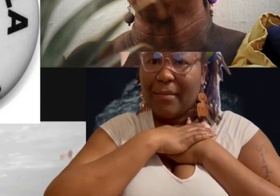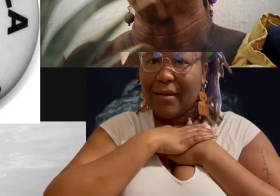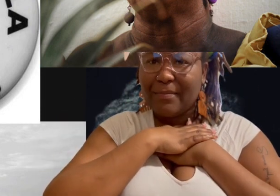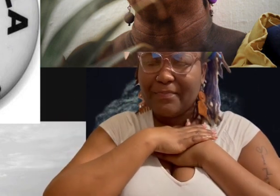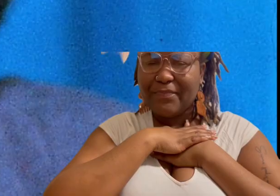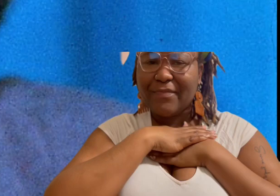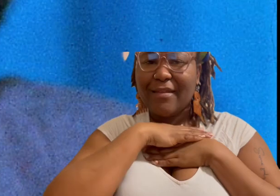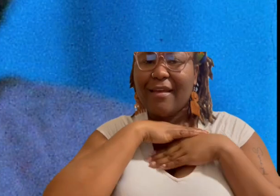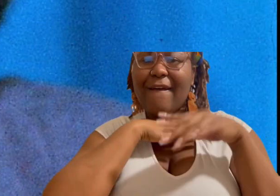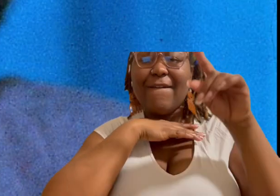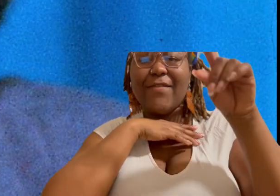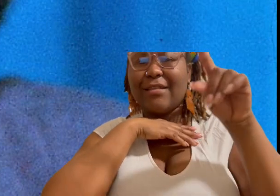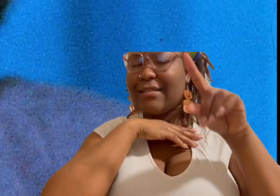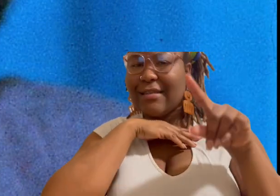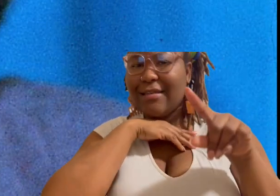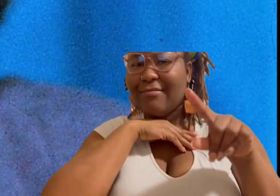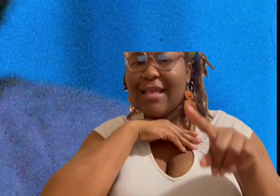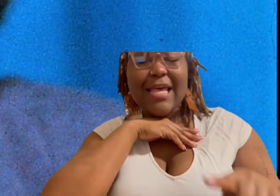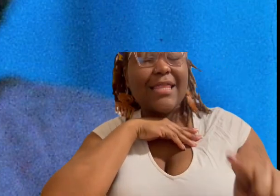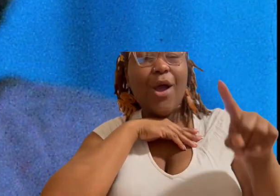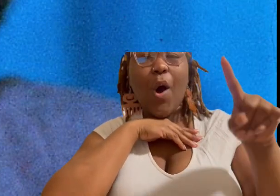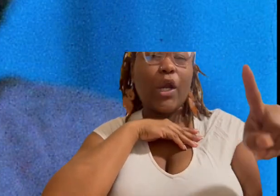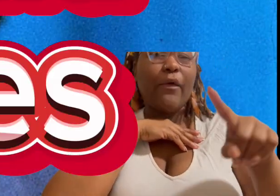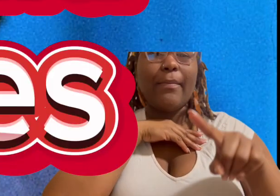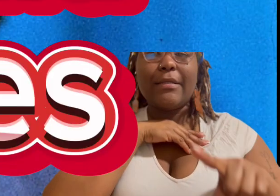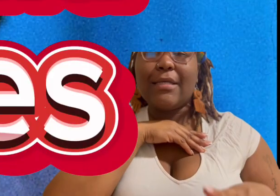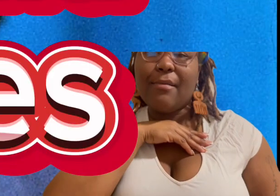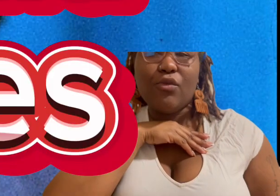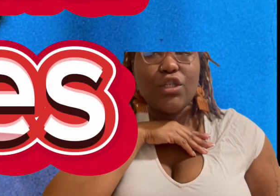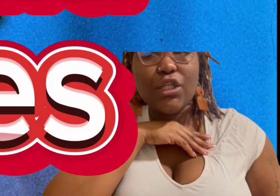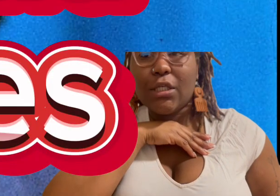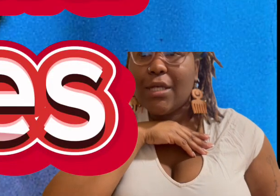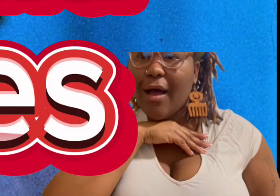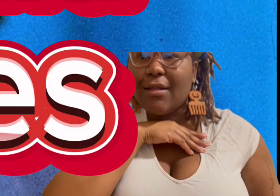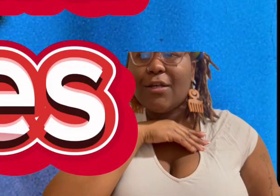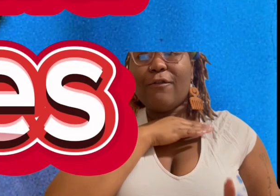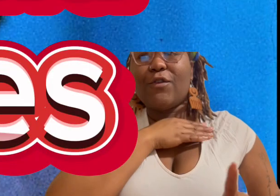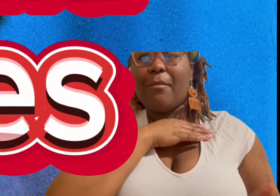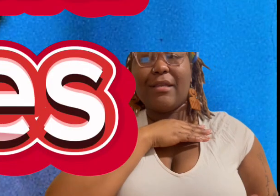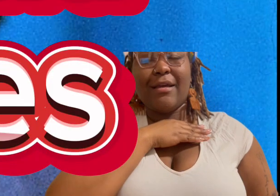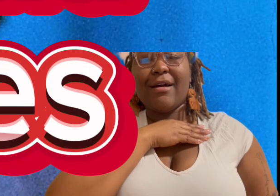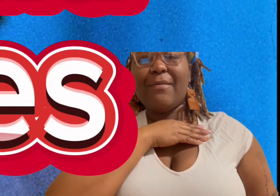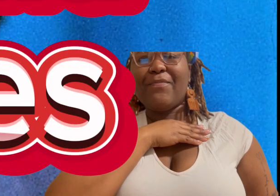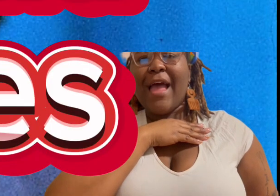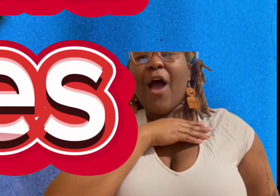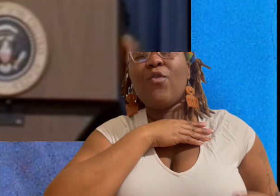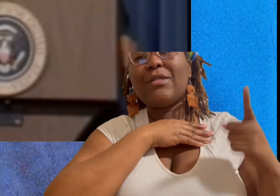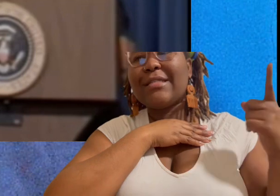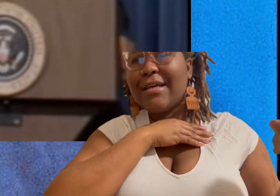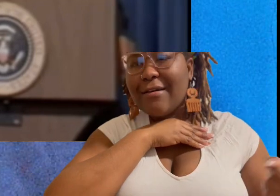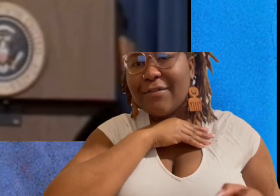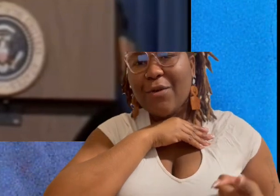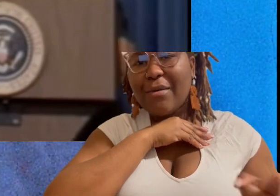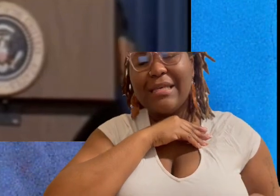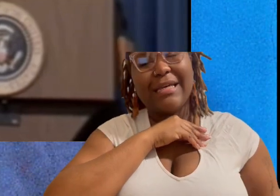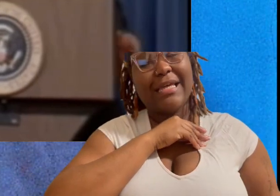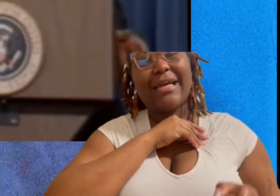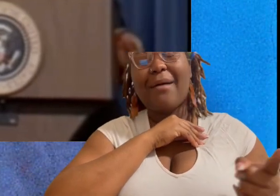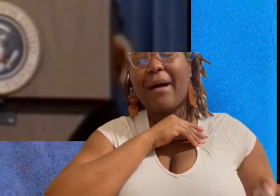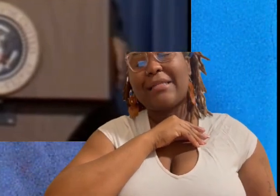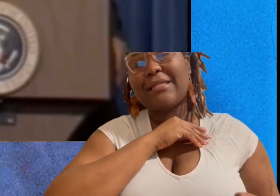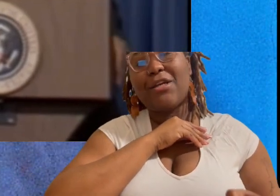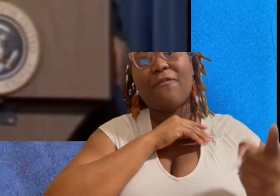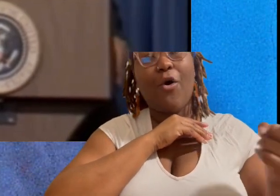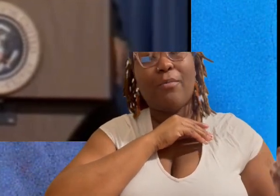Caribbean women. Firstly, the Honorable Dame Eugenia Charles of Dominica, who served Dominica